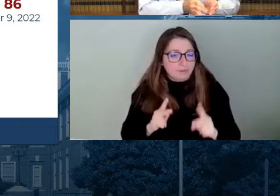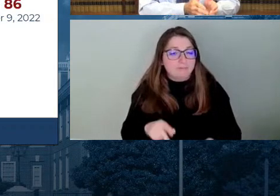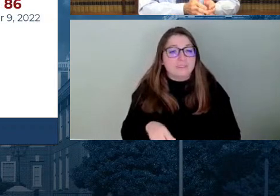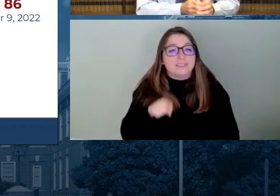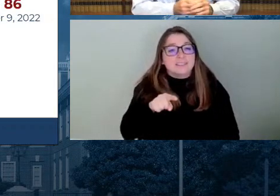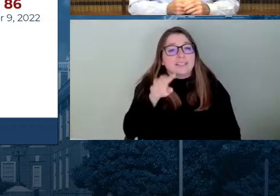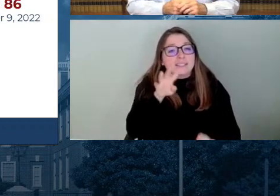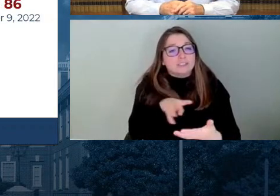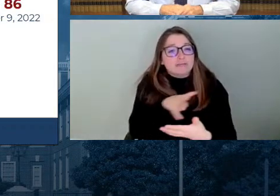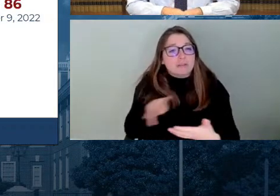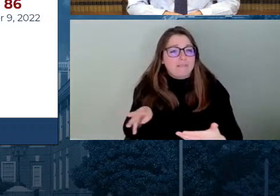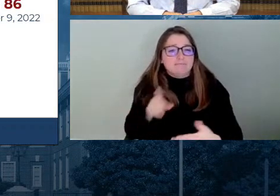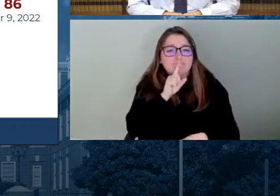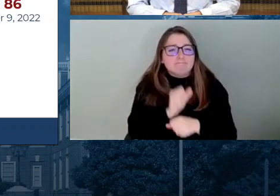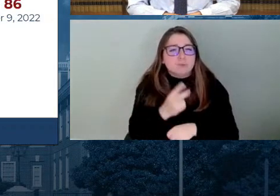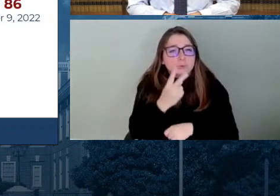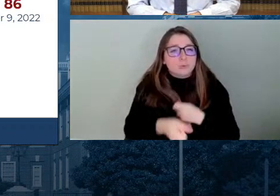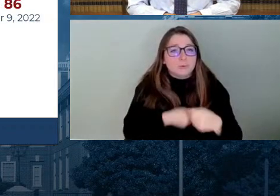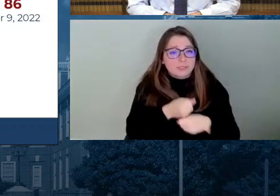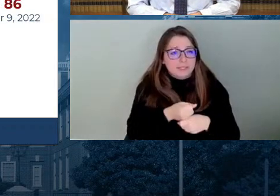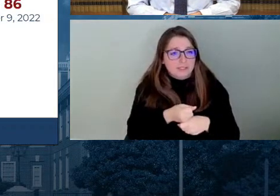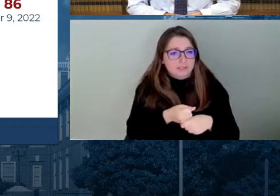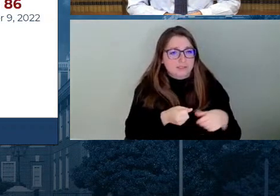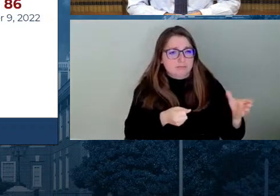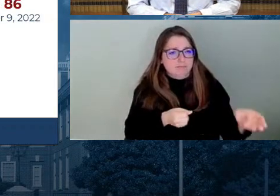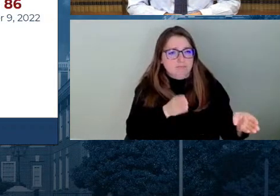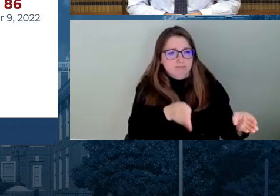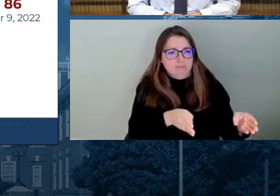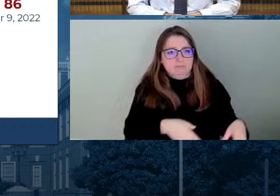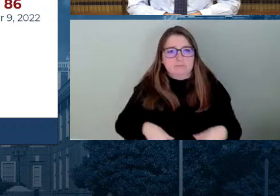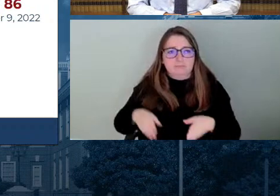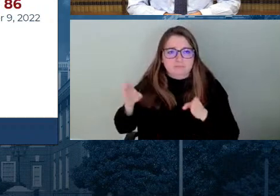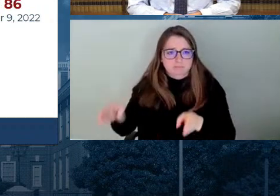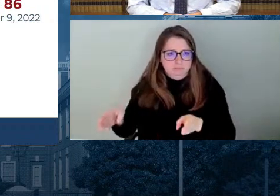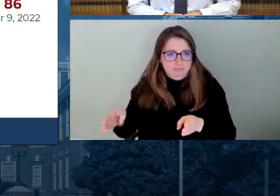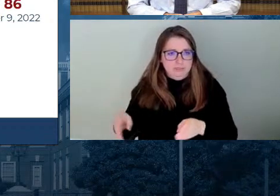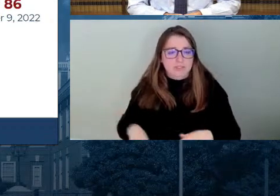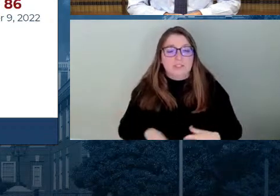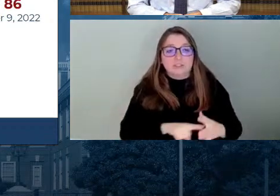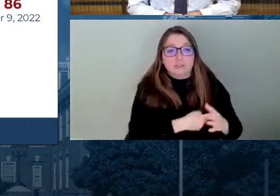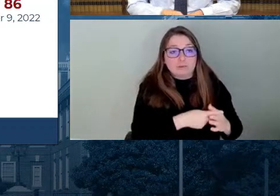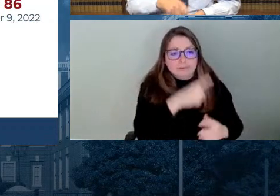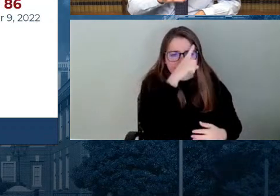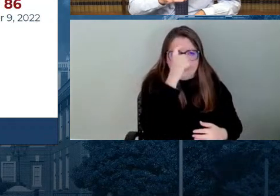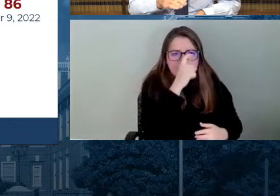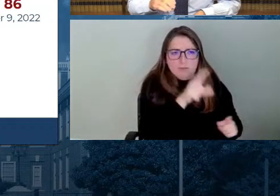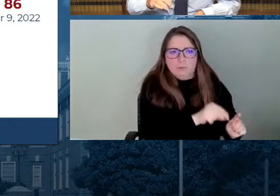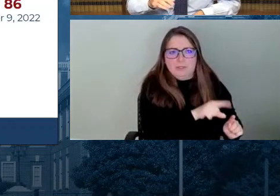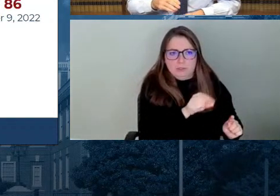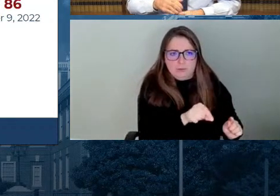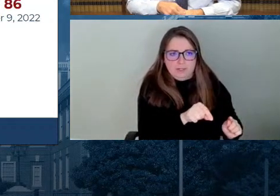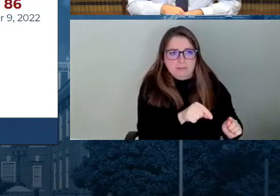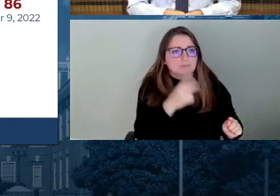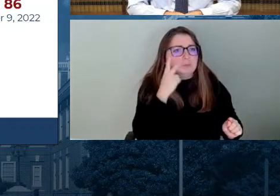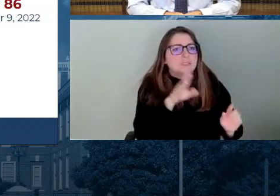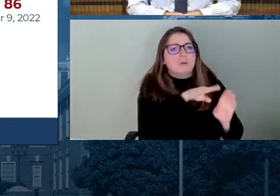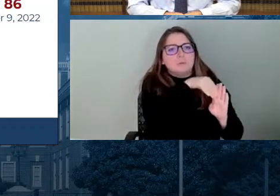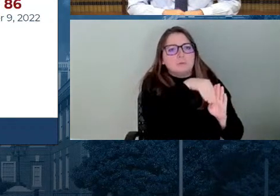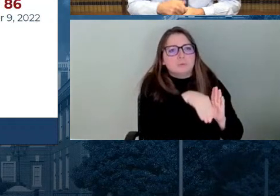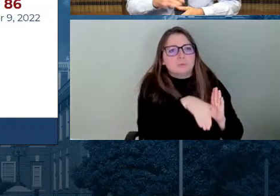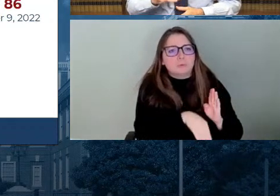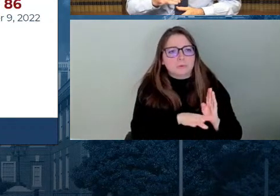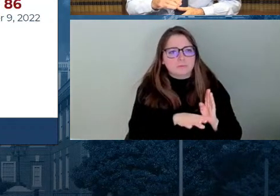that starts in the summer of 2020. You can see that little decline there as you got